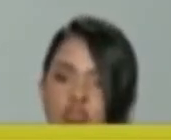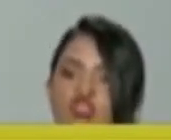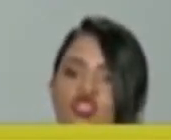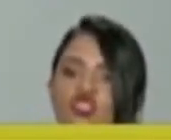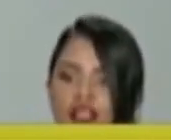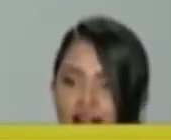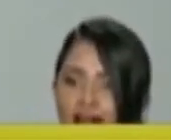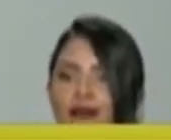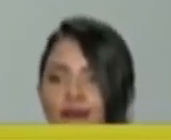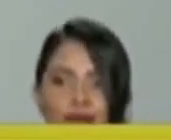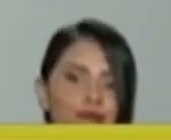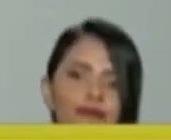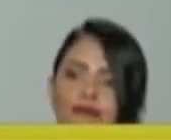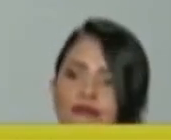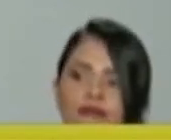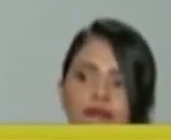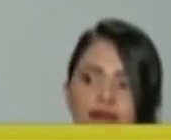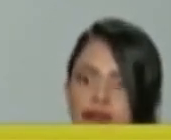Chavez.